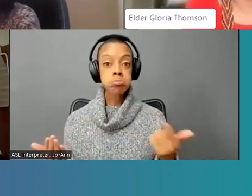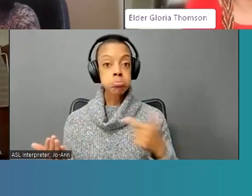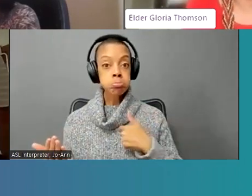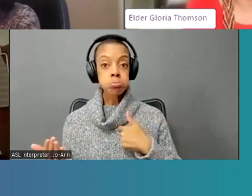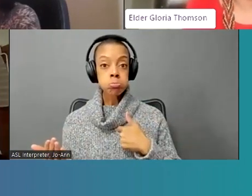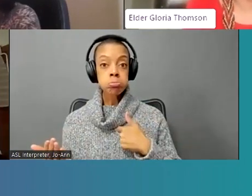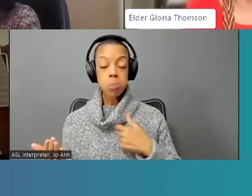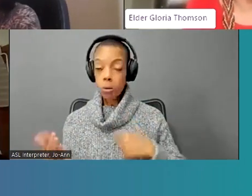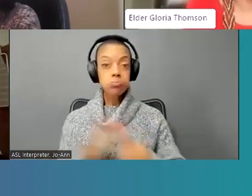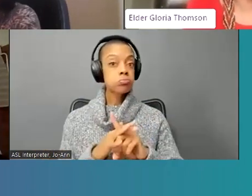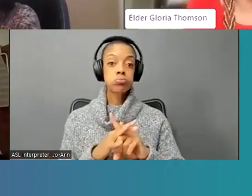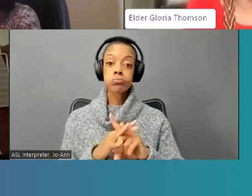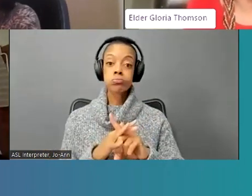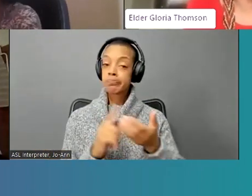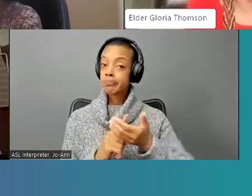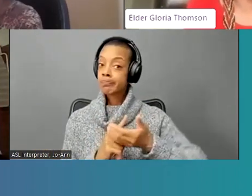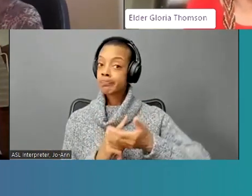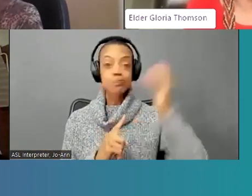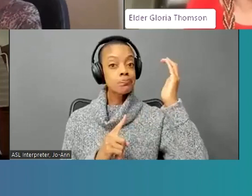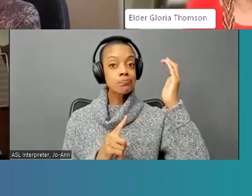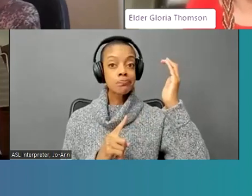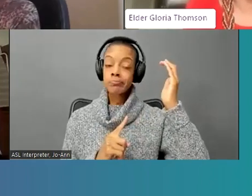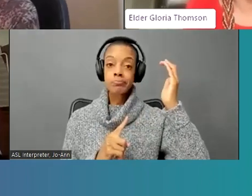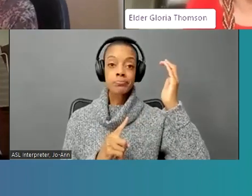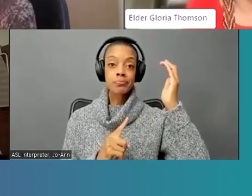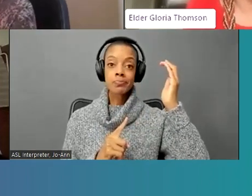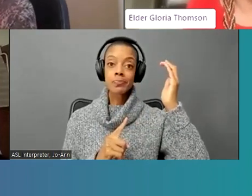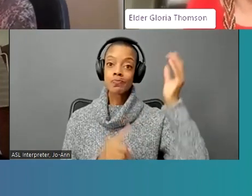mind, and